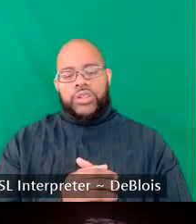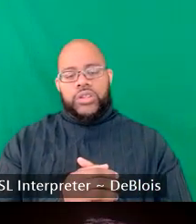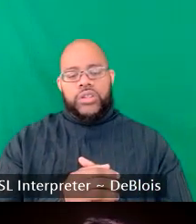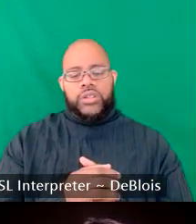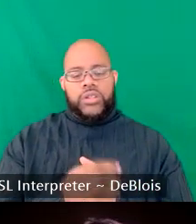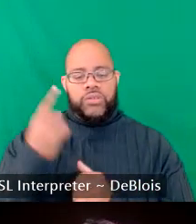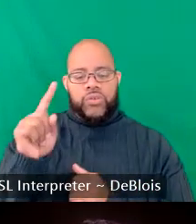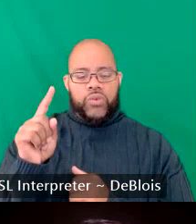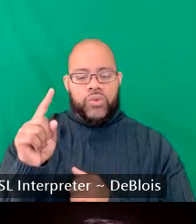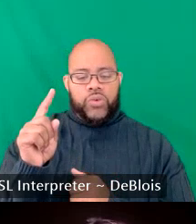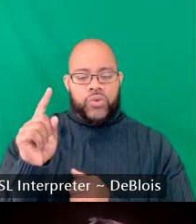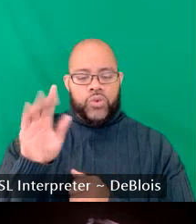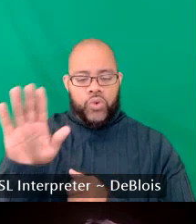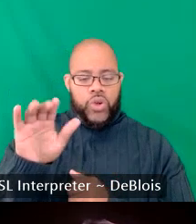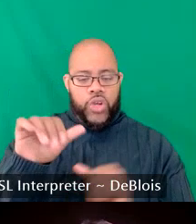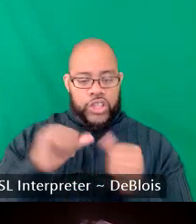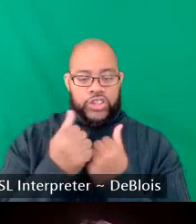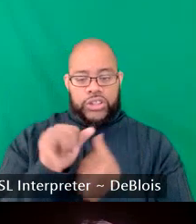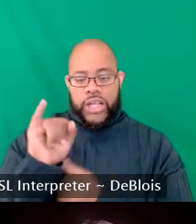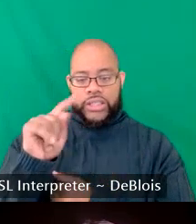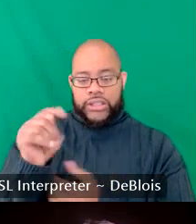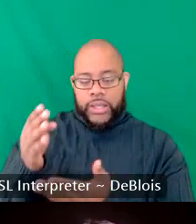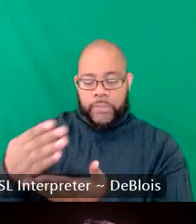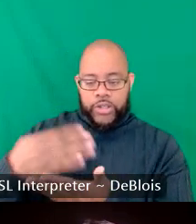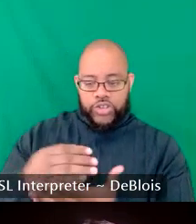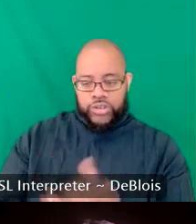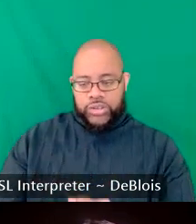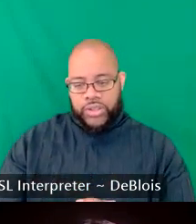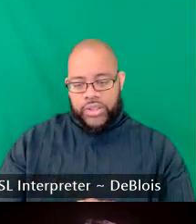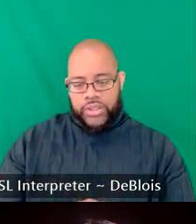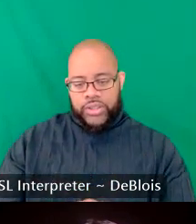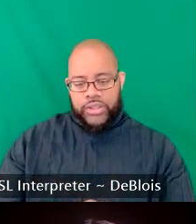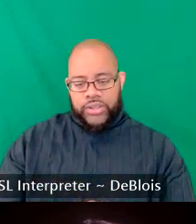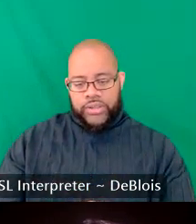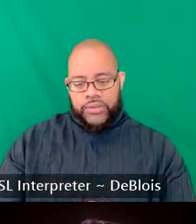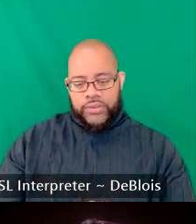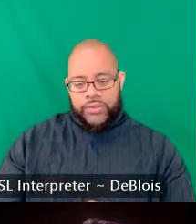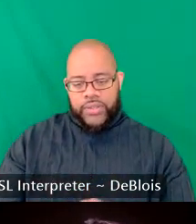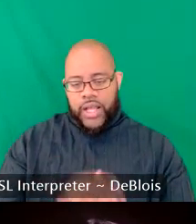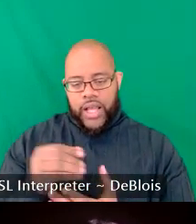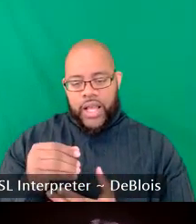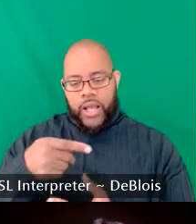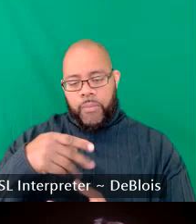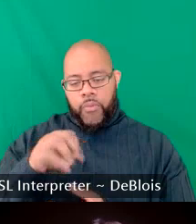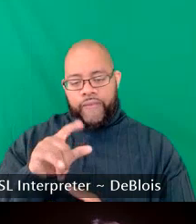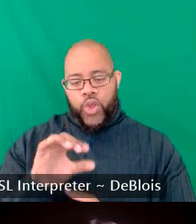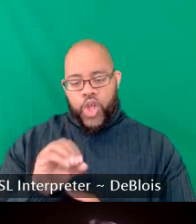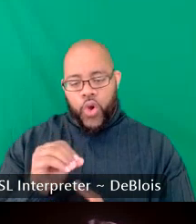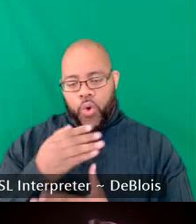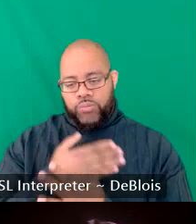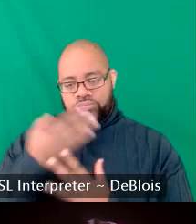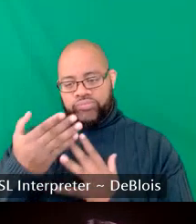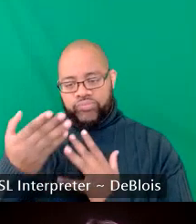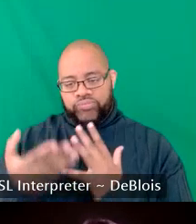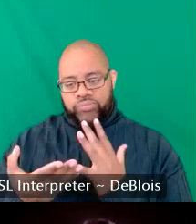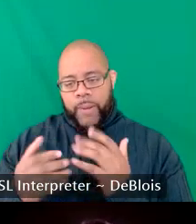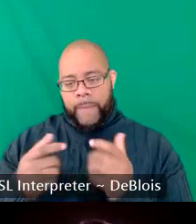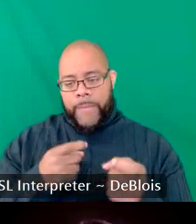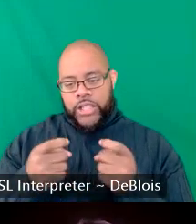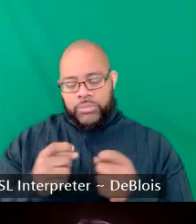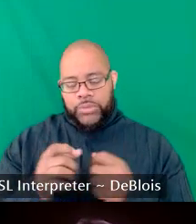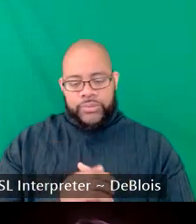your agency's IT budget and portfolio management activities.